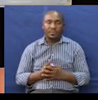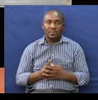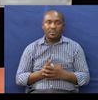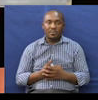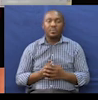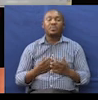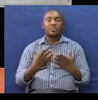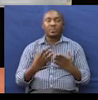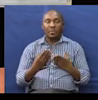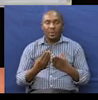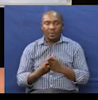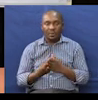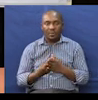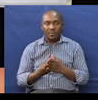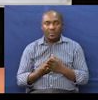And